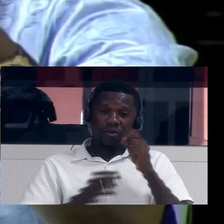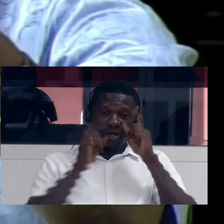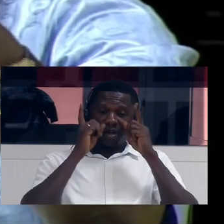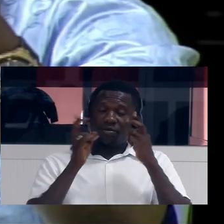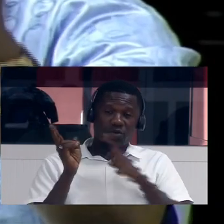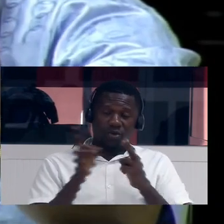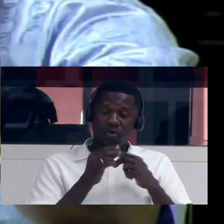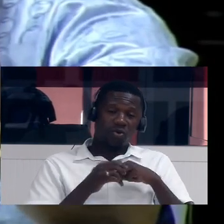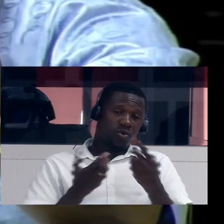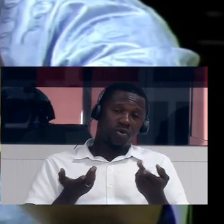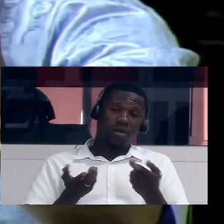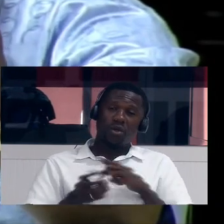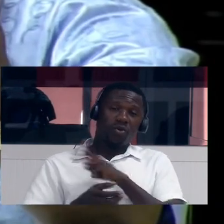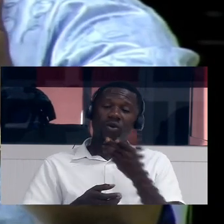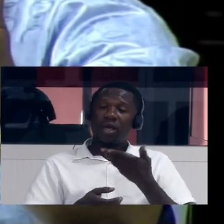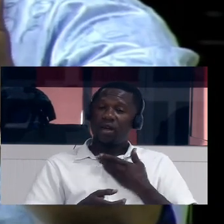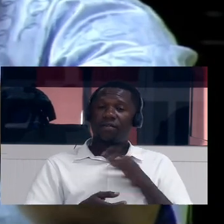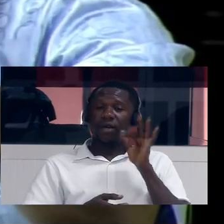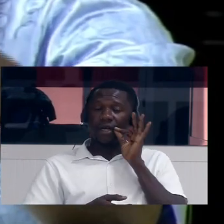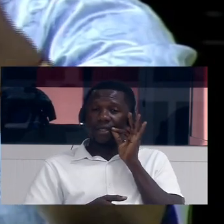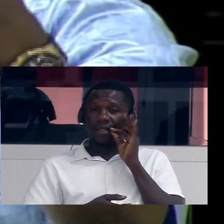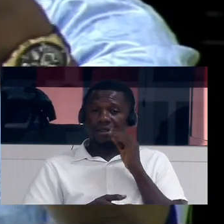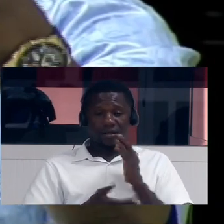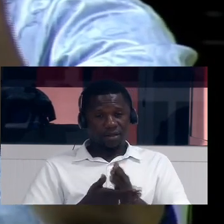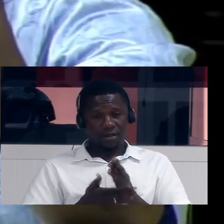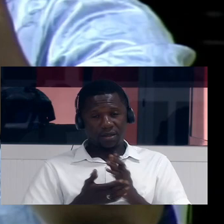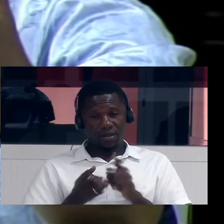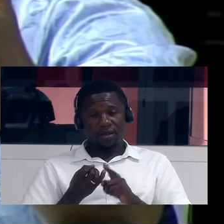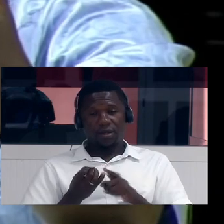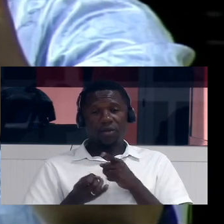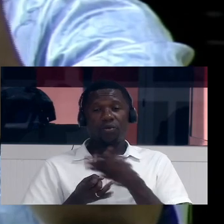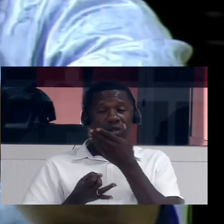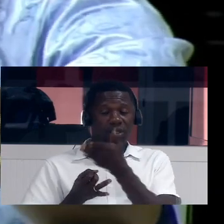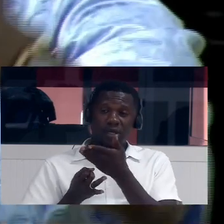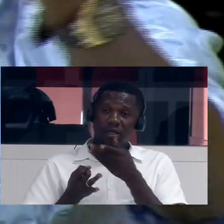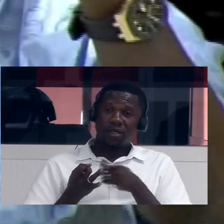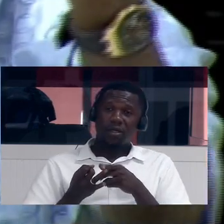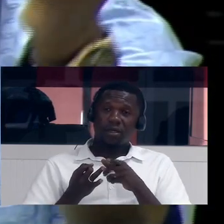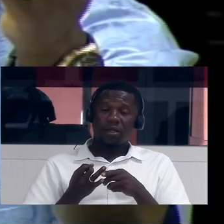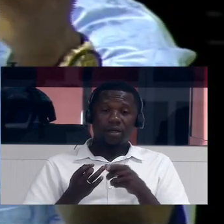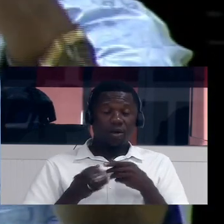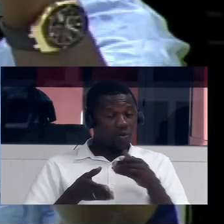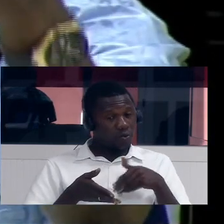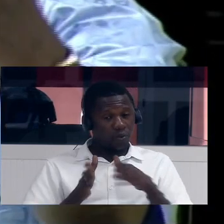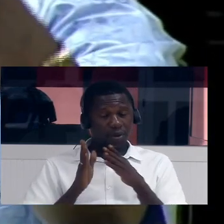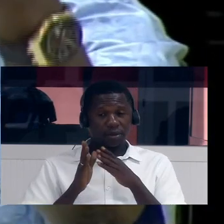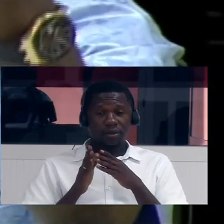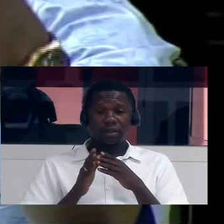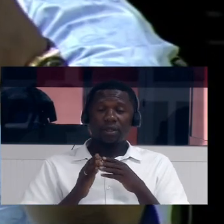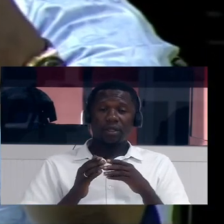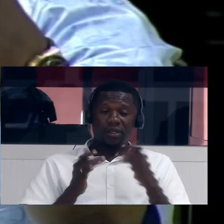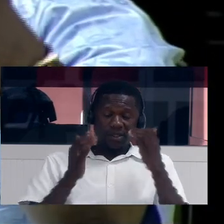not get an answer. All right? And there was there a procedural and